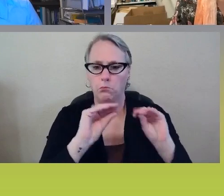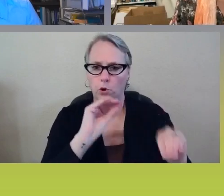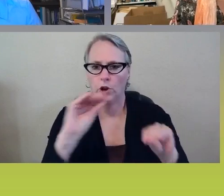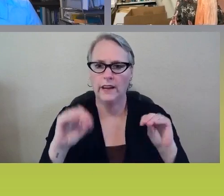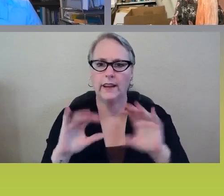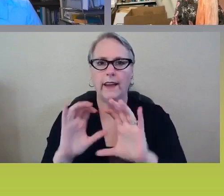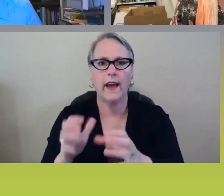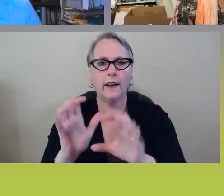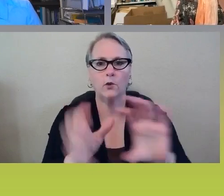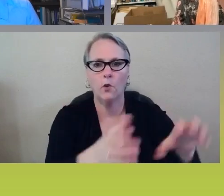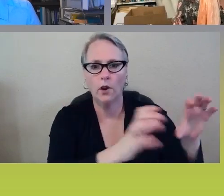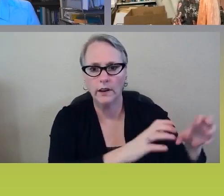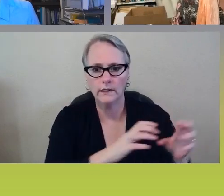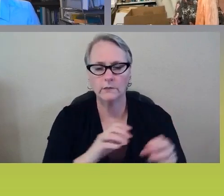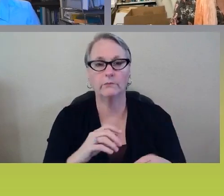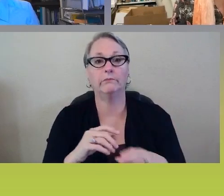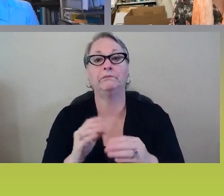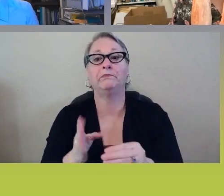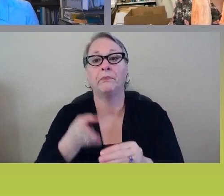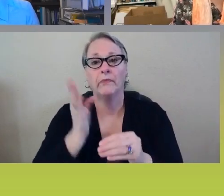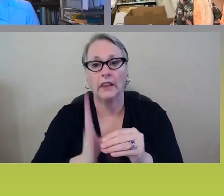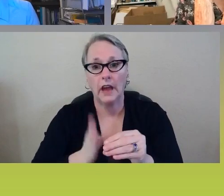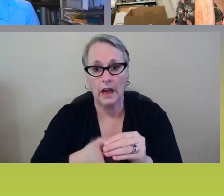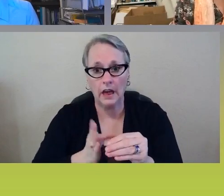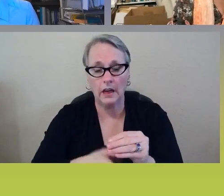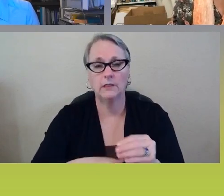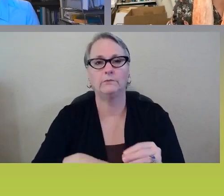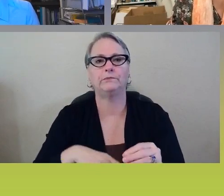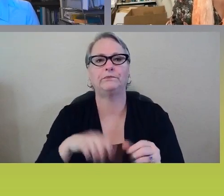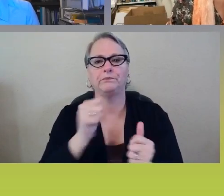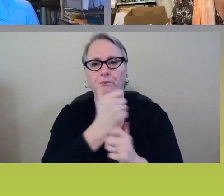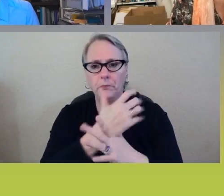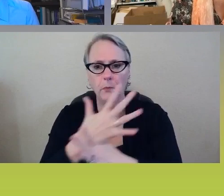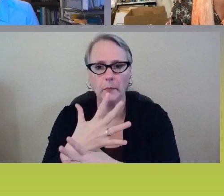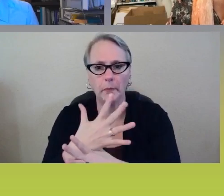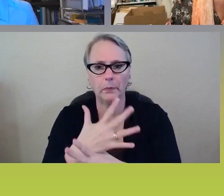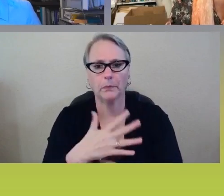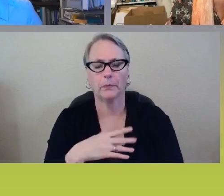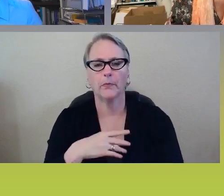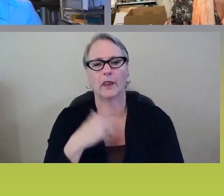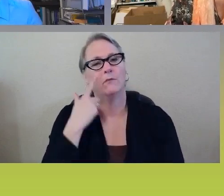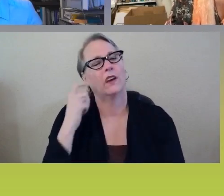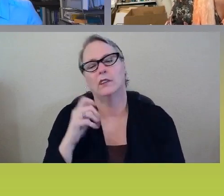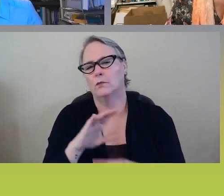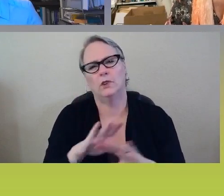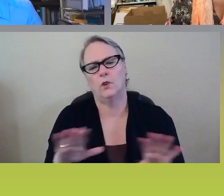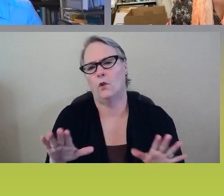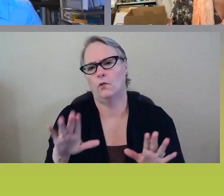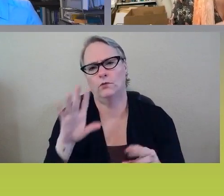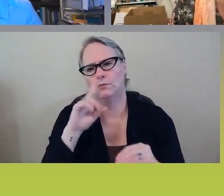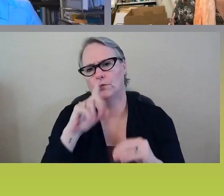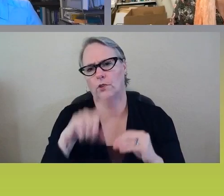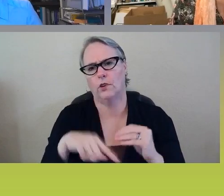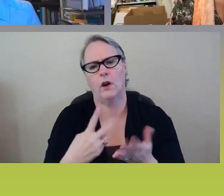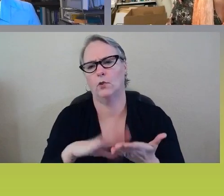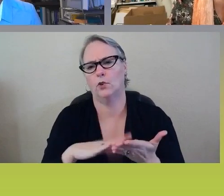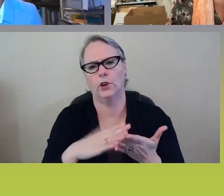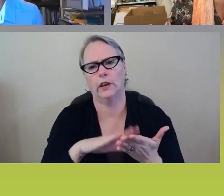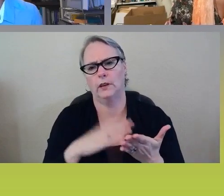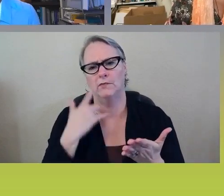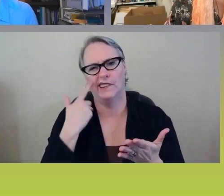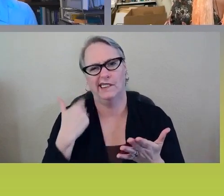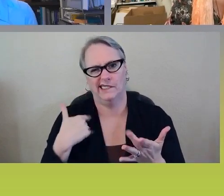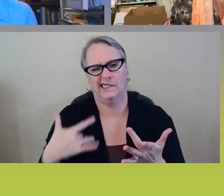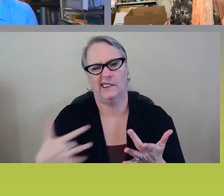cutting, and preparing, because we don't say much about cooking, because cooking involves maybe a